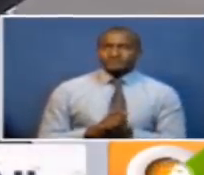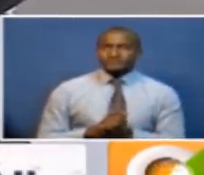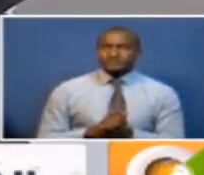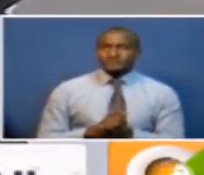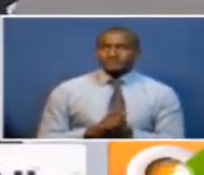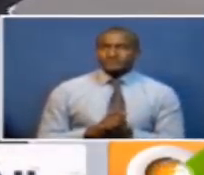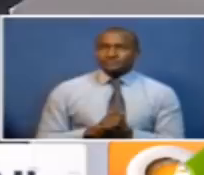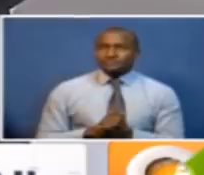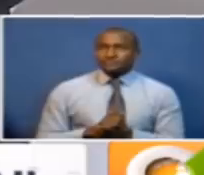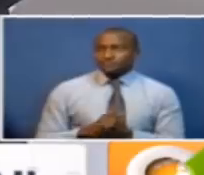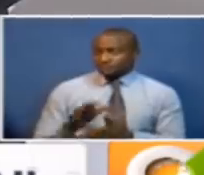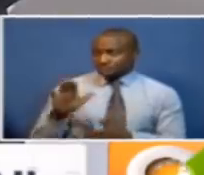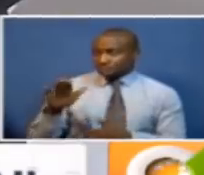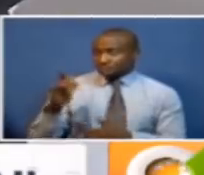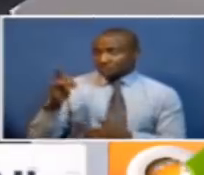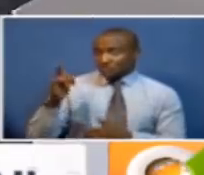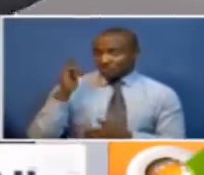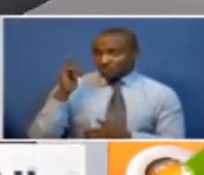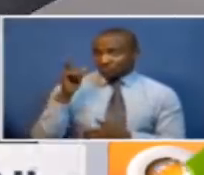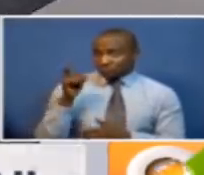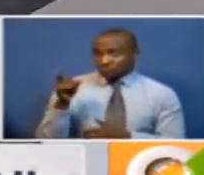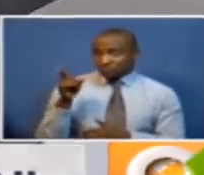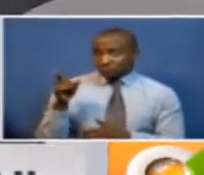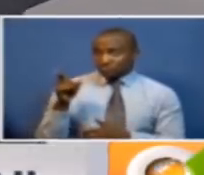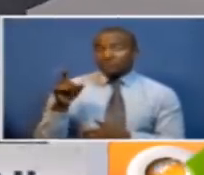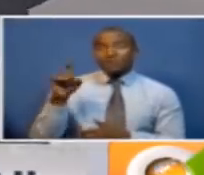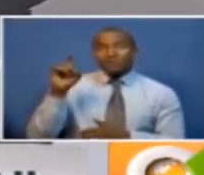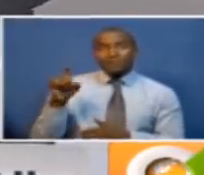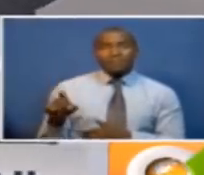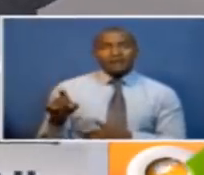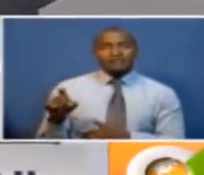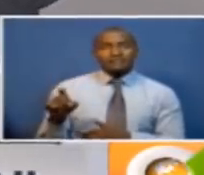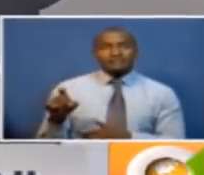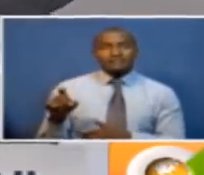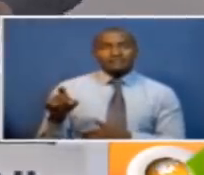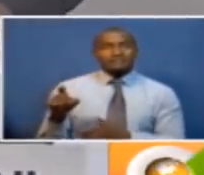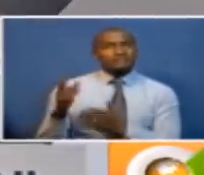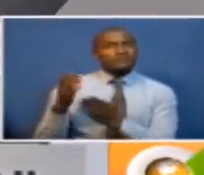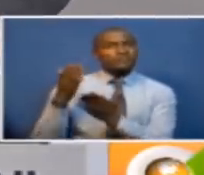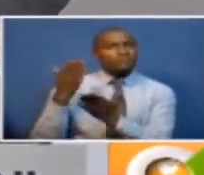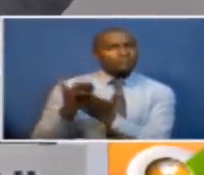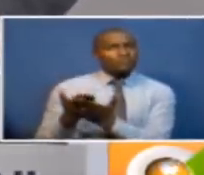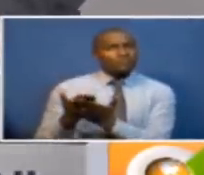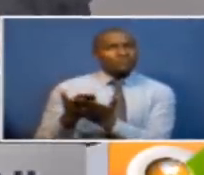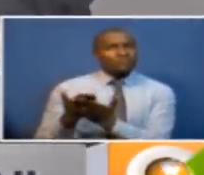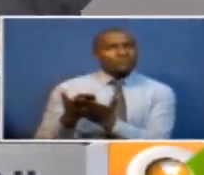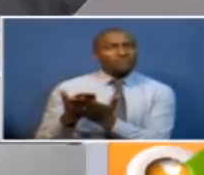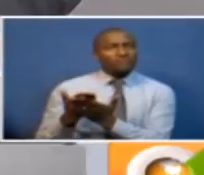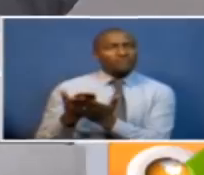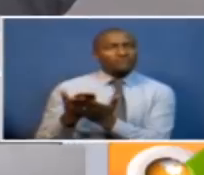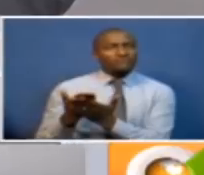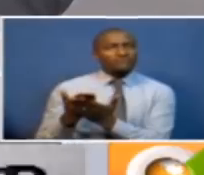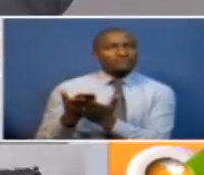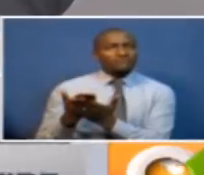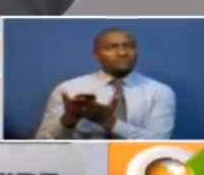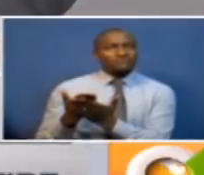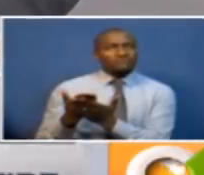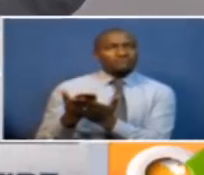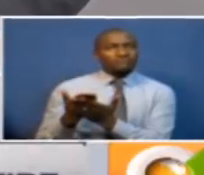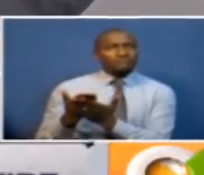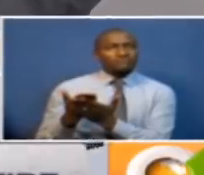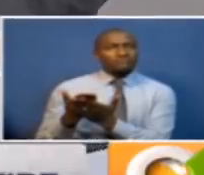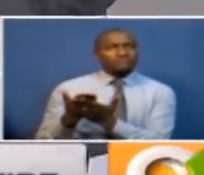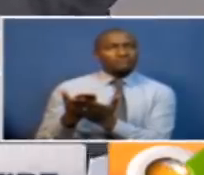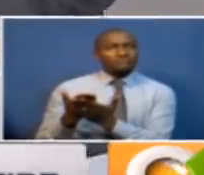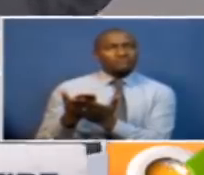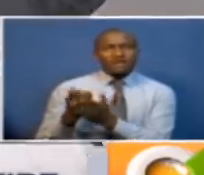In our law, you would need to prove a differential treatment of customers